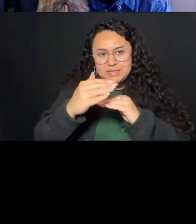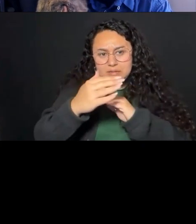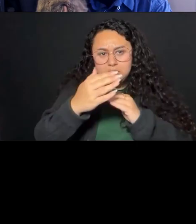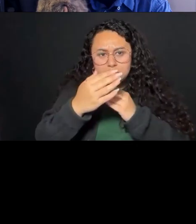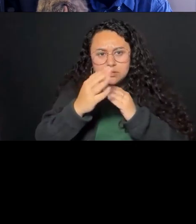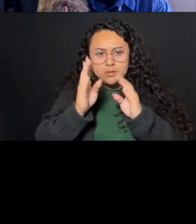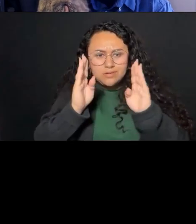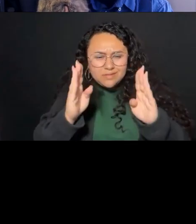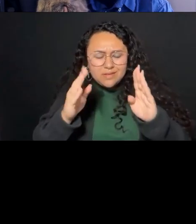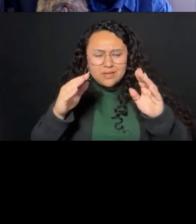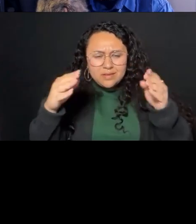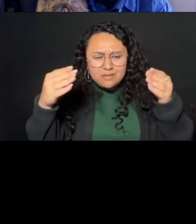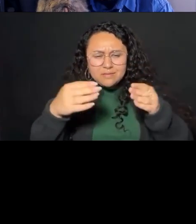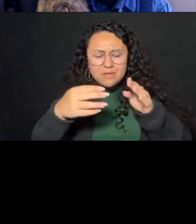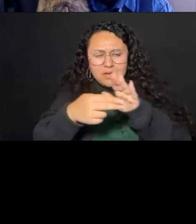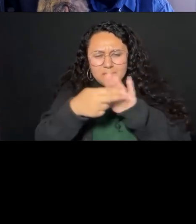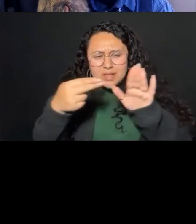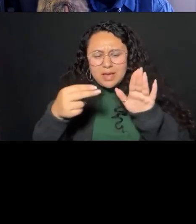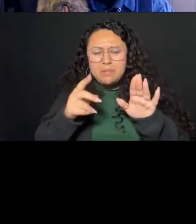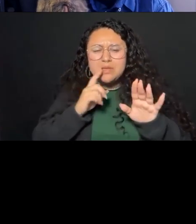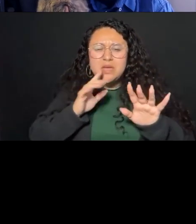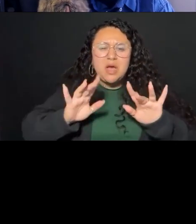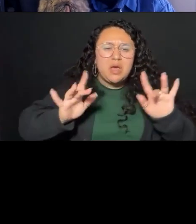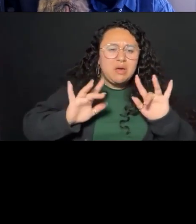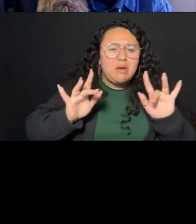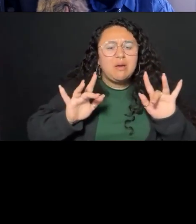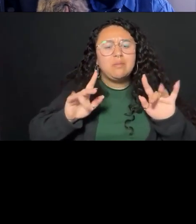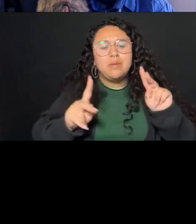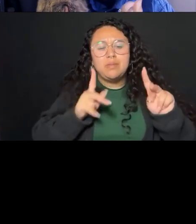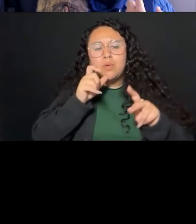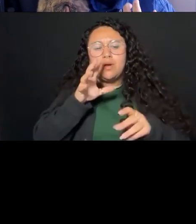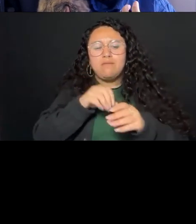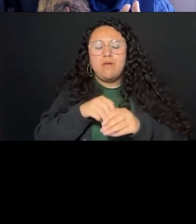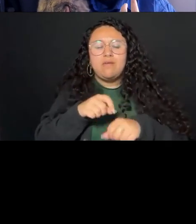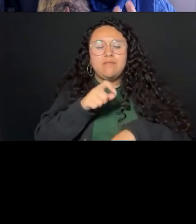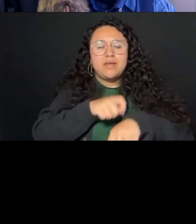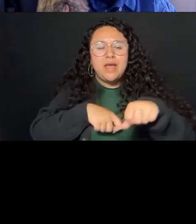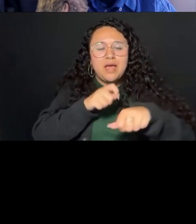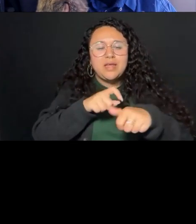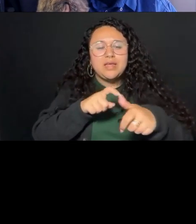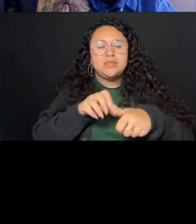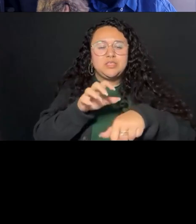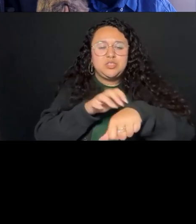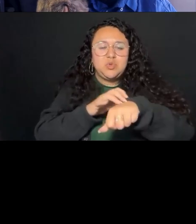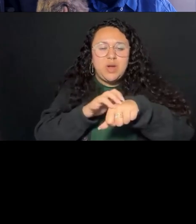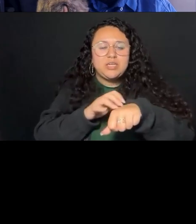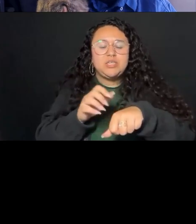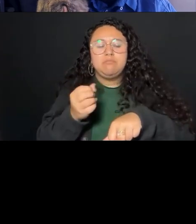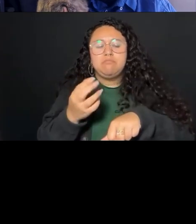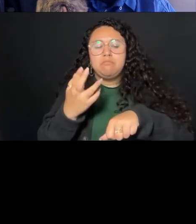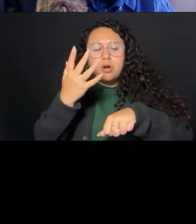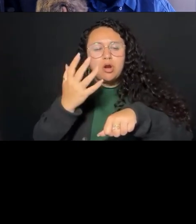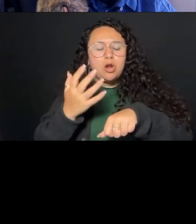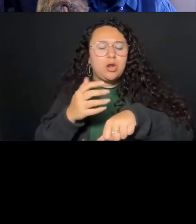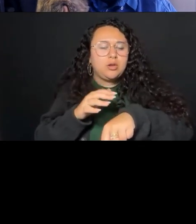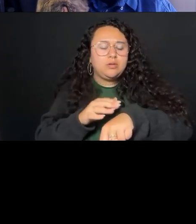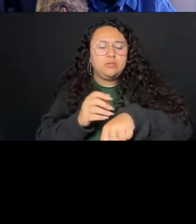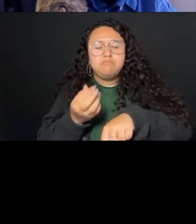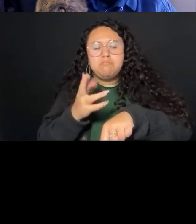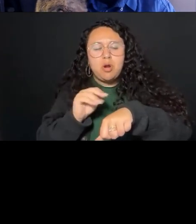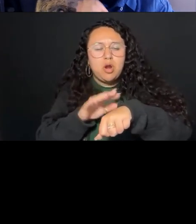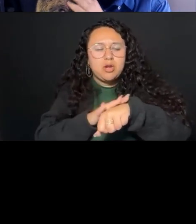ickiness on people that engage in cutting or scratching or burning or hitting of themselves. Those things tend to get seen